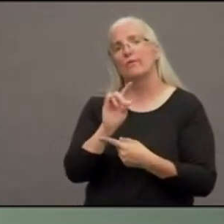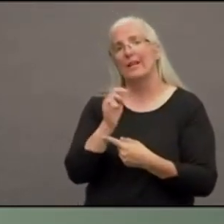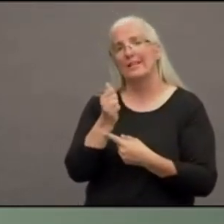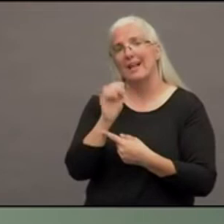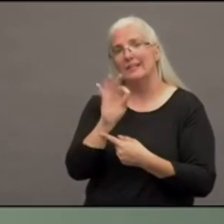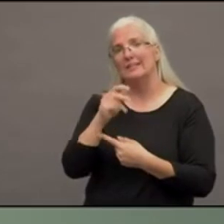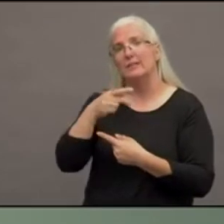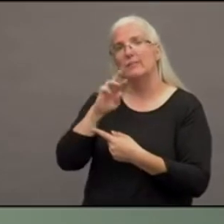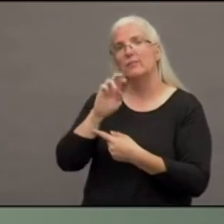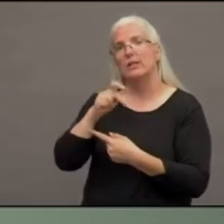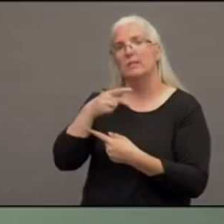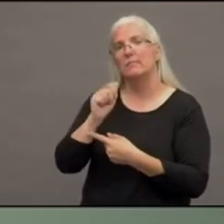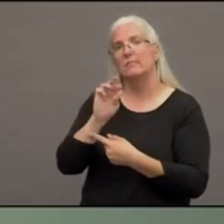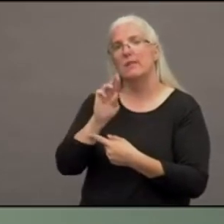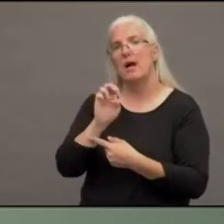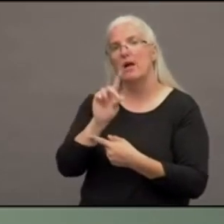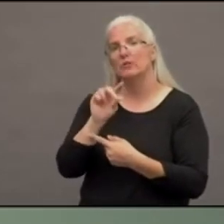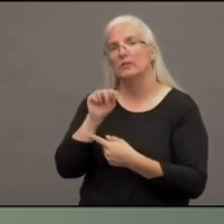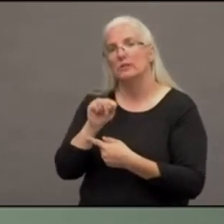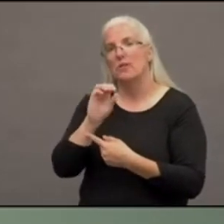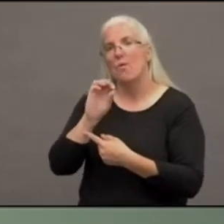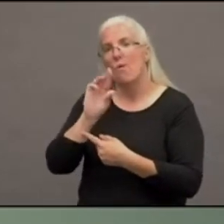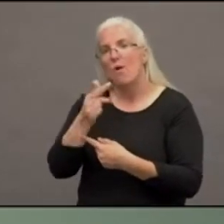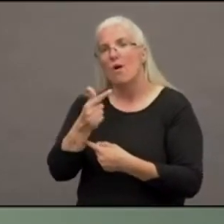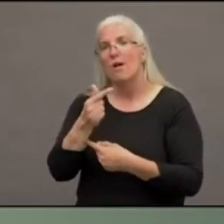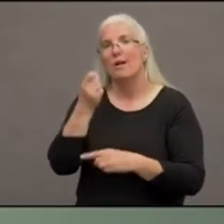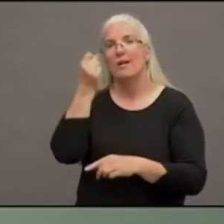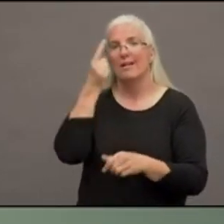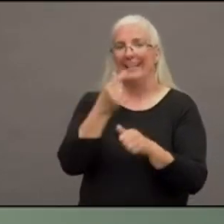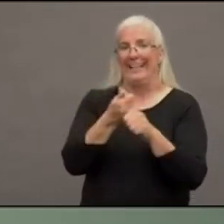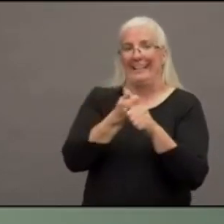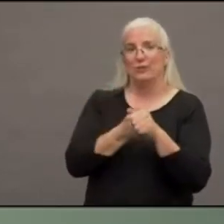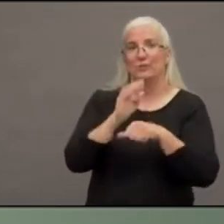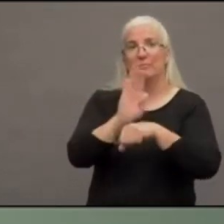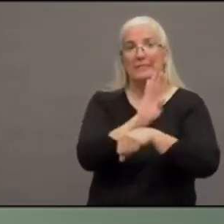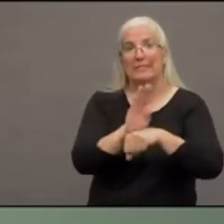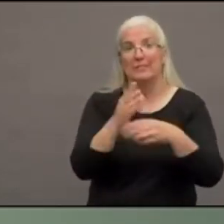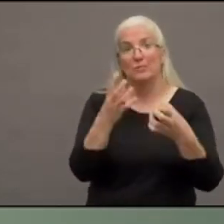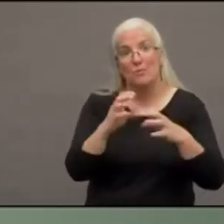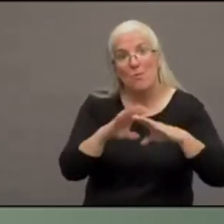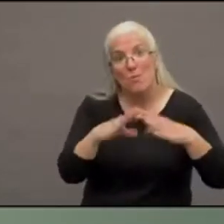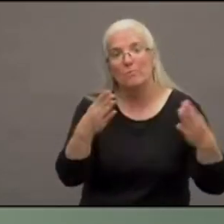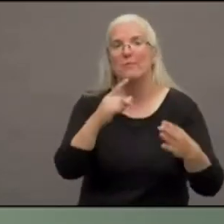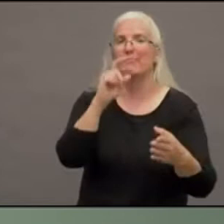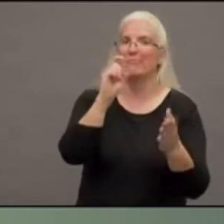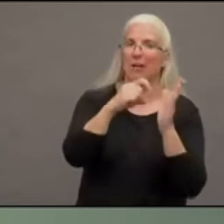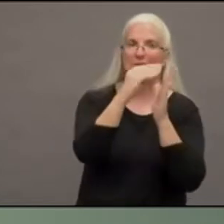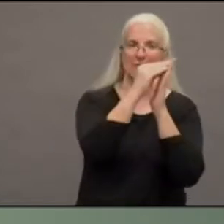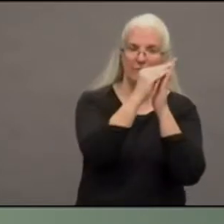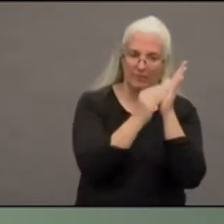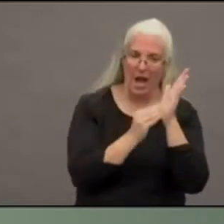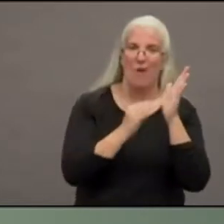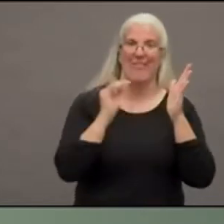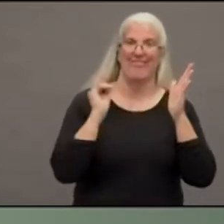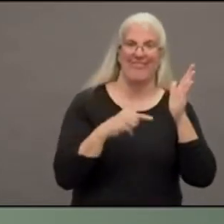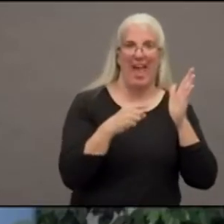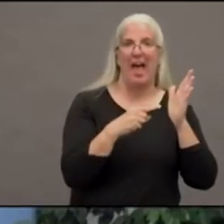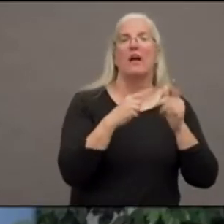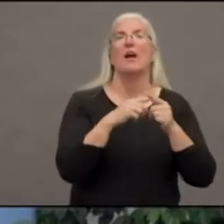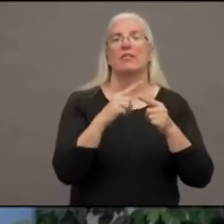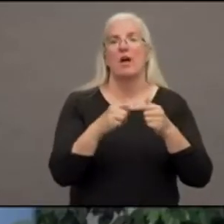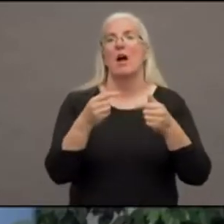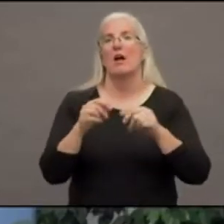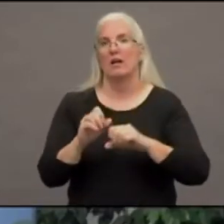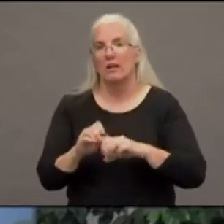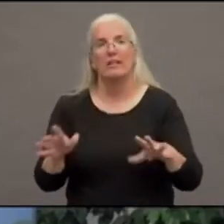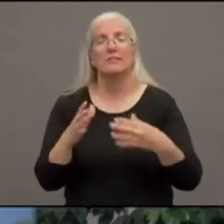these updated protocols by Monday, even those that have already been open, even those that have been considered essential businesses. So can we talk about